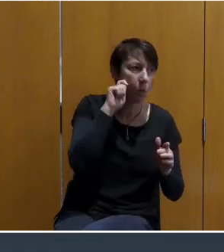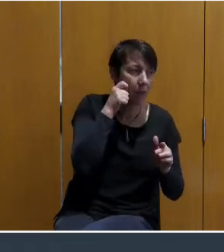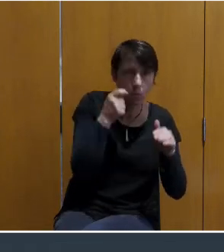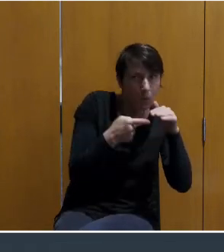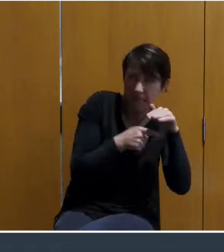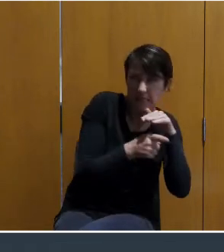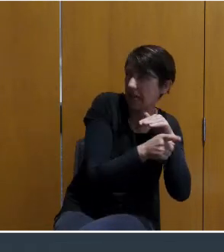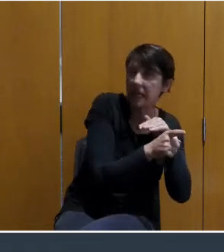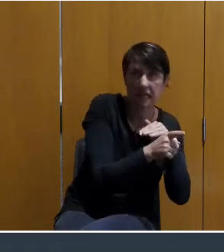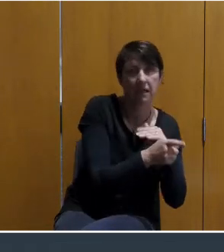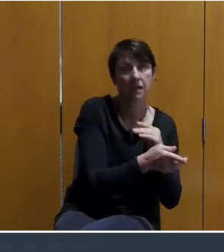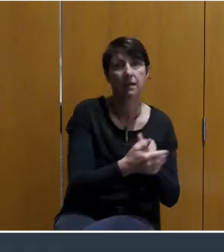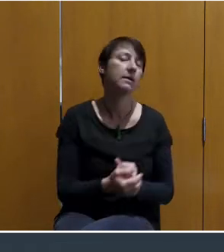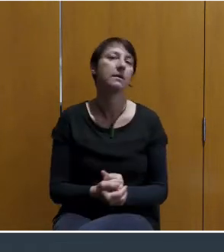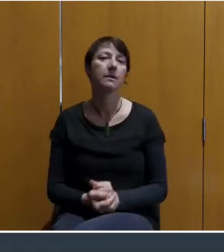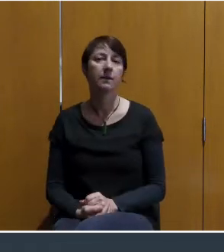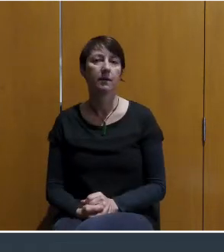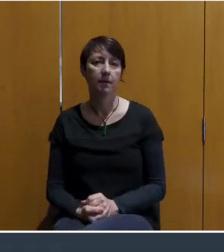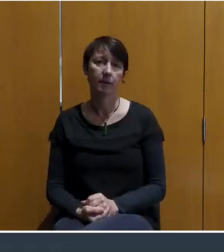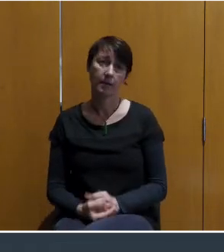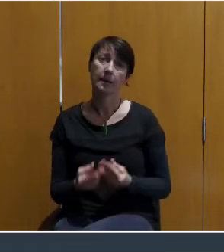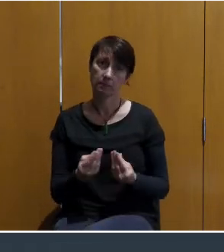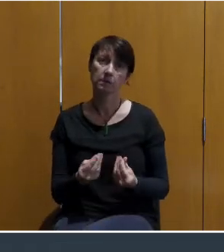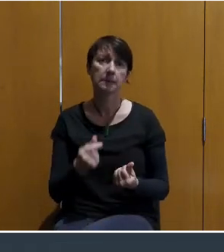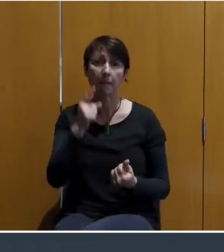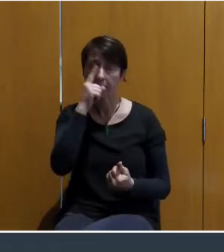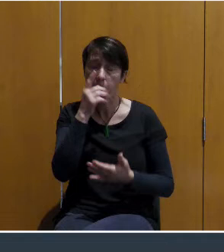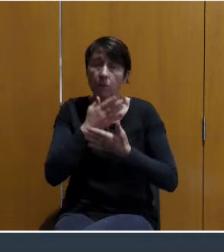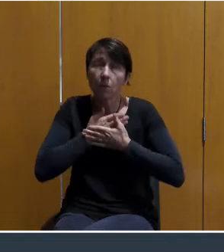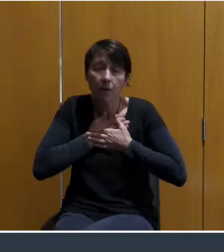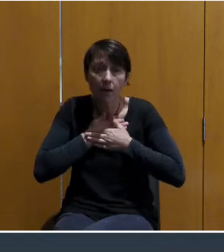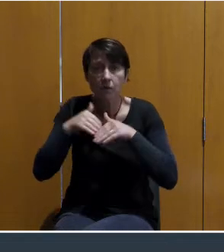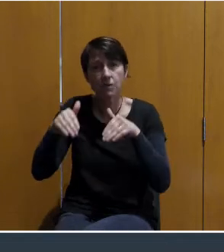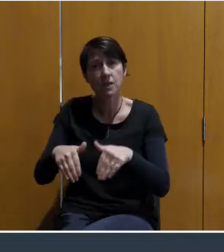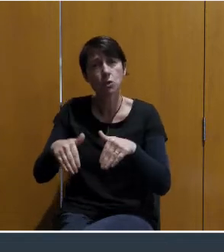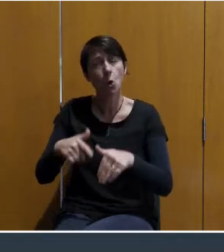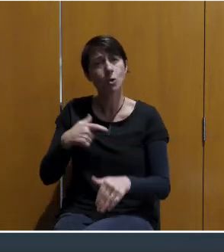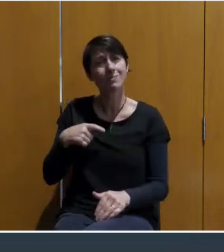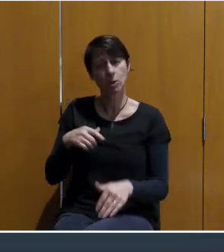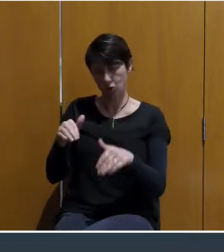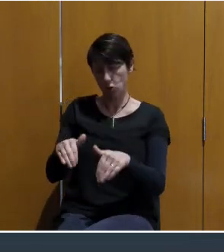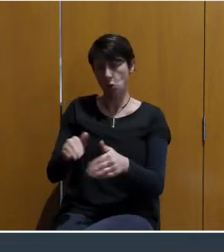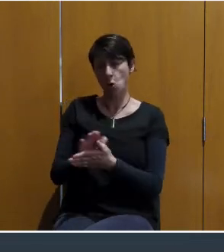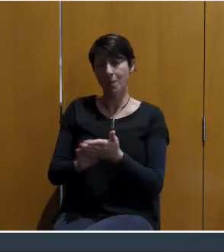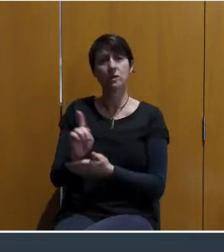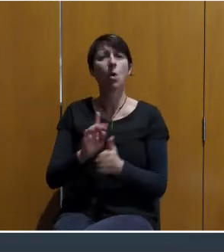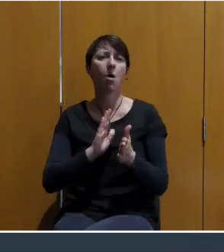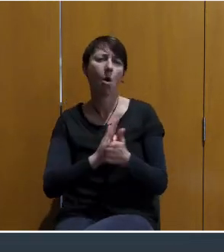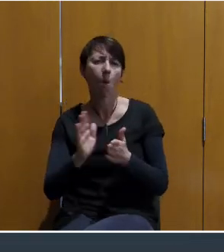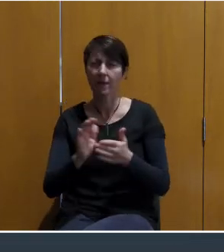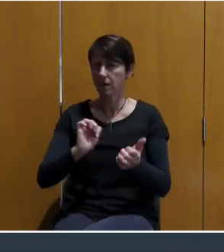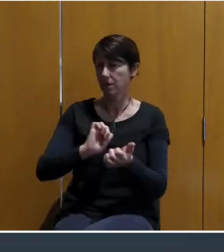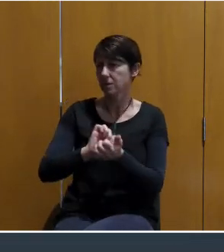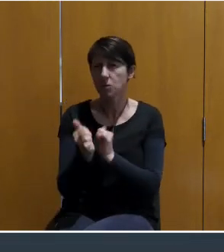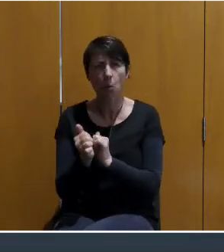people that live for their dogs as they are their hobby, sport, and most importantly, a big part of their